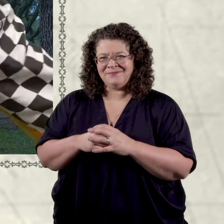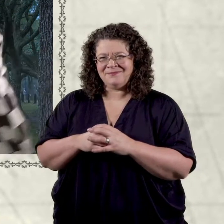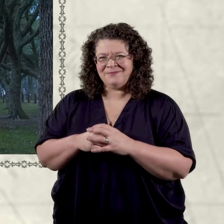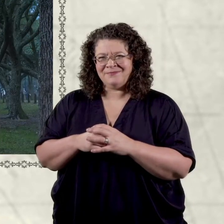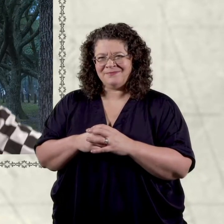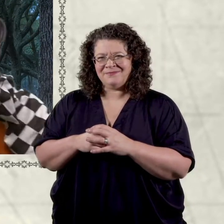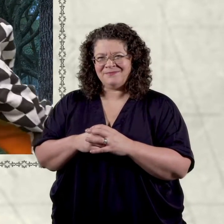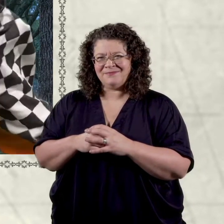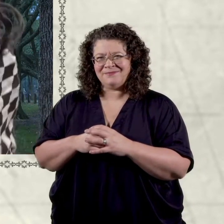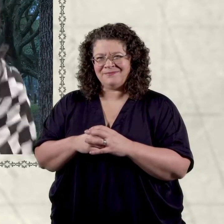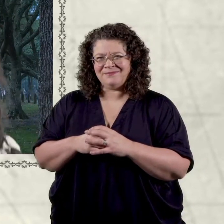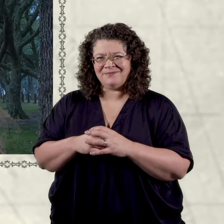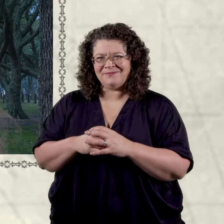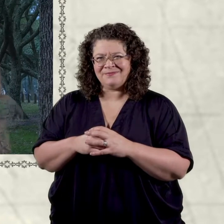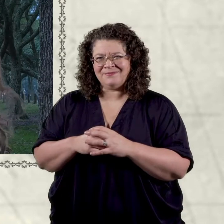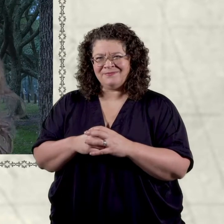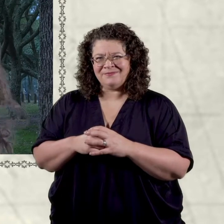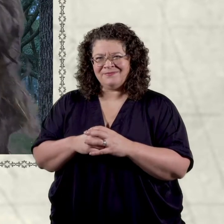Huh? Oh.